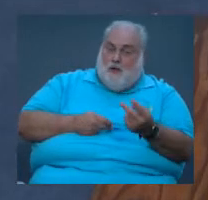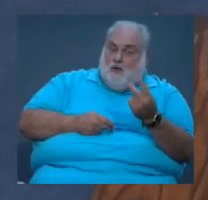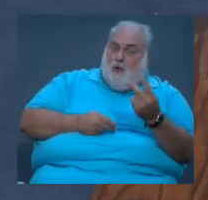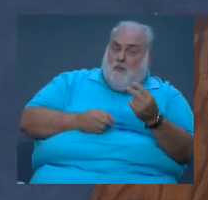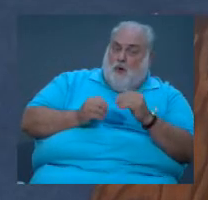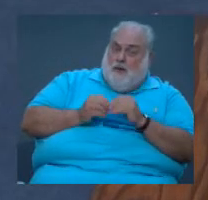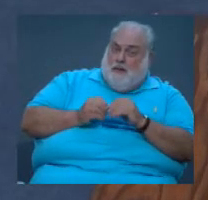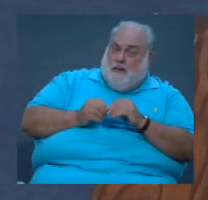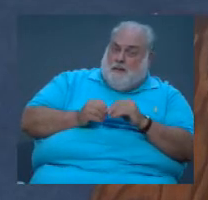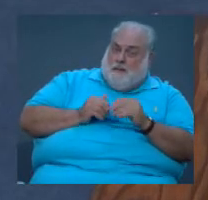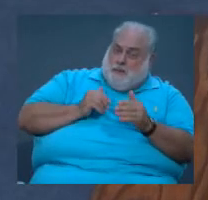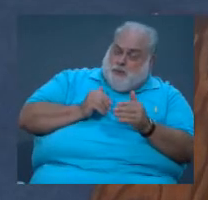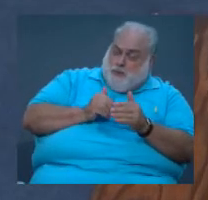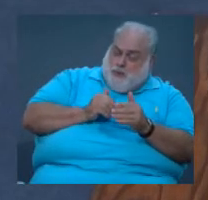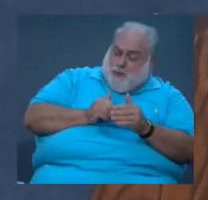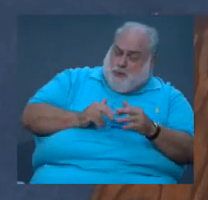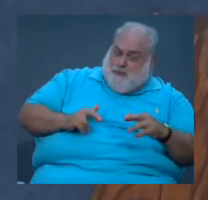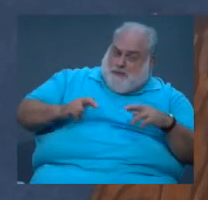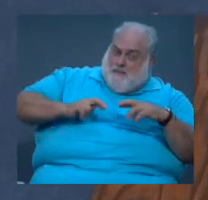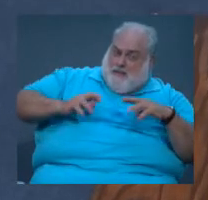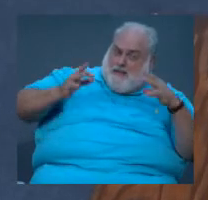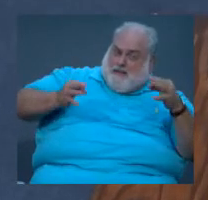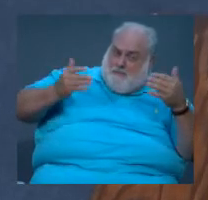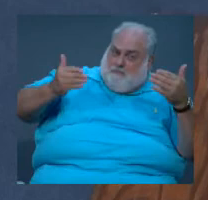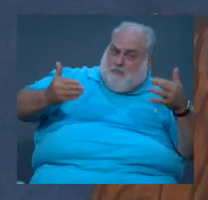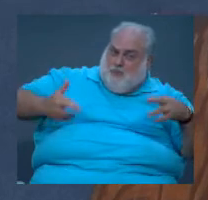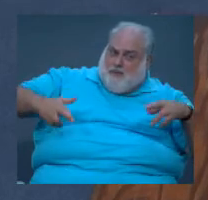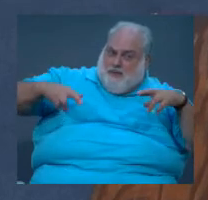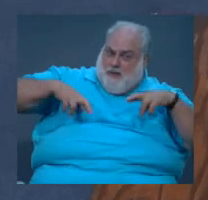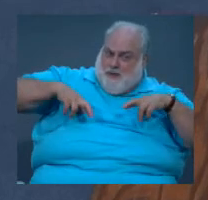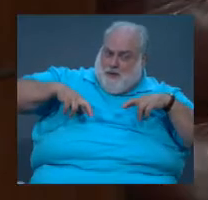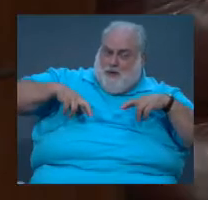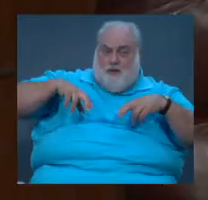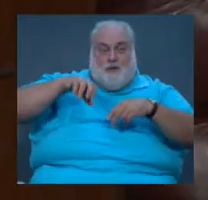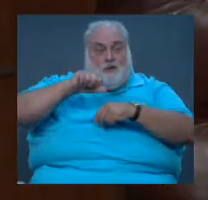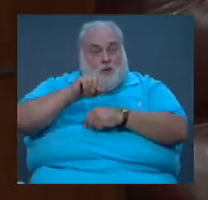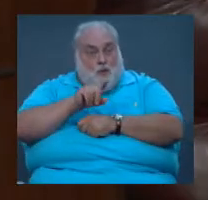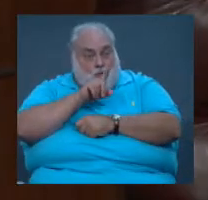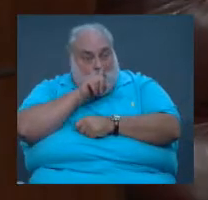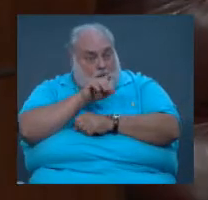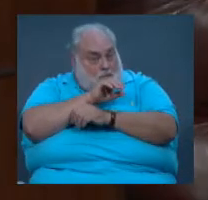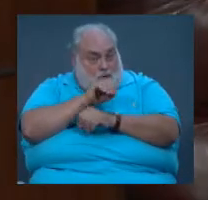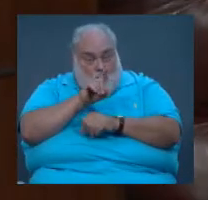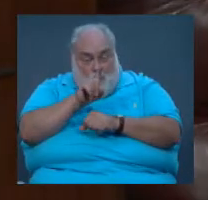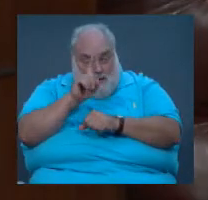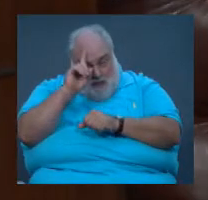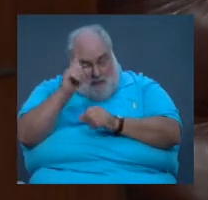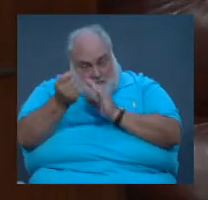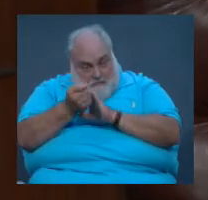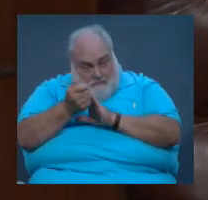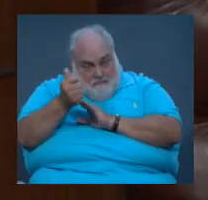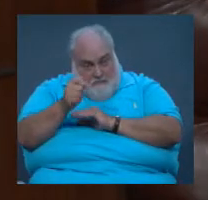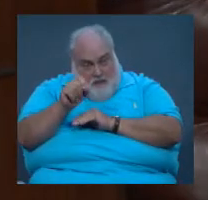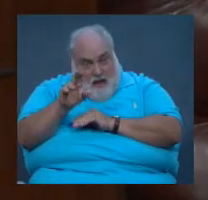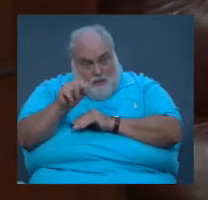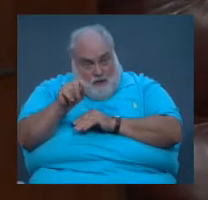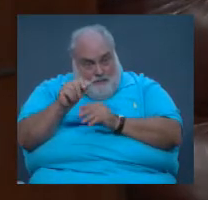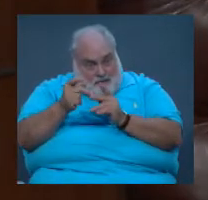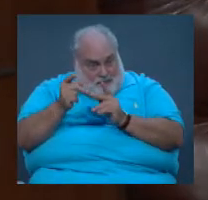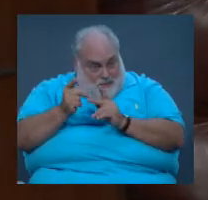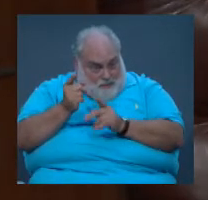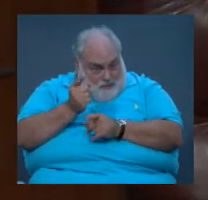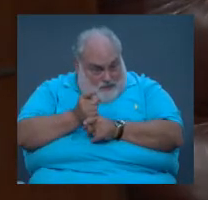on the verge of retirement that decided to retire too. So we really don't have anybody that can bump somebody else out of a position